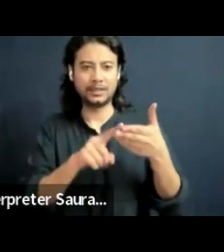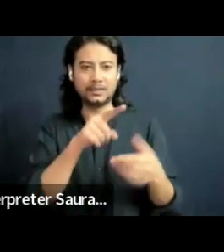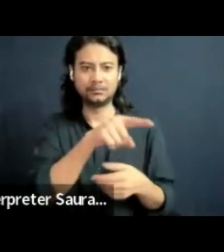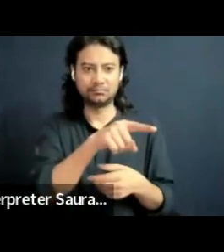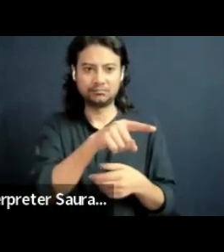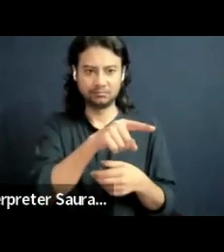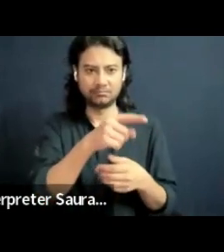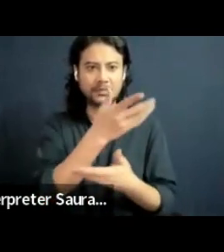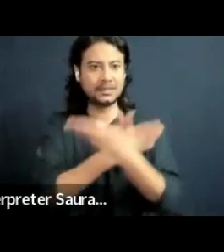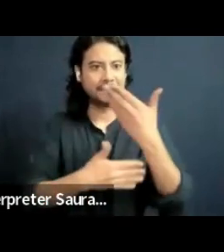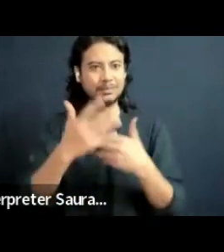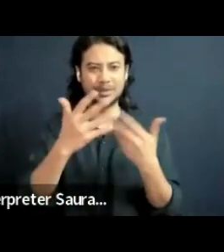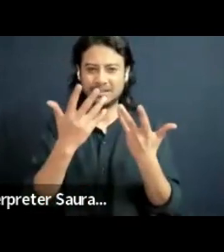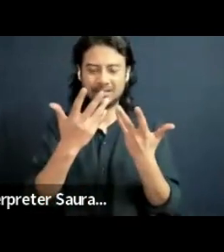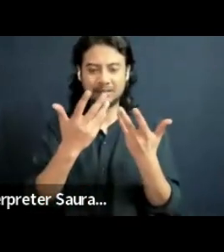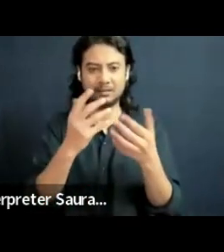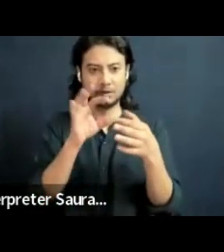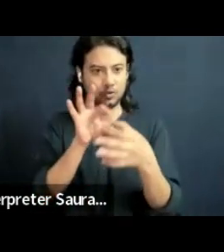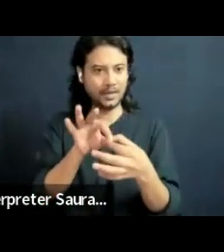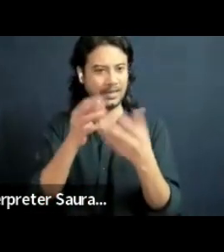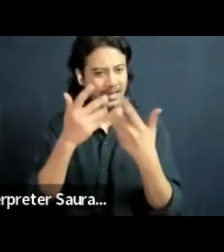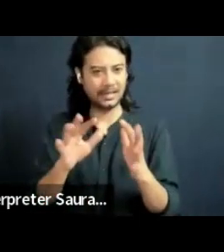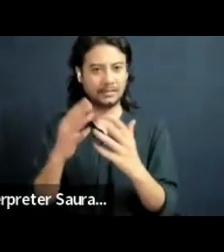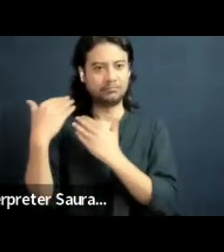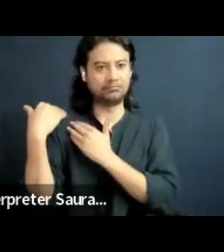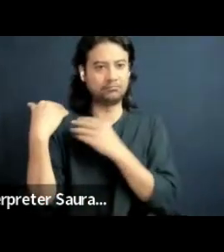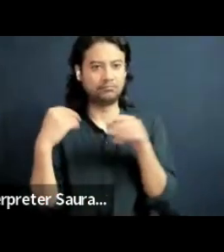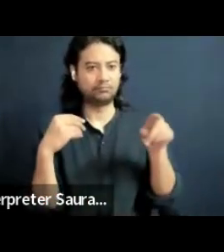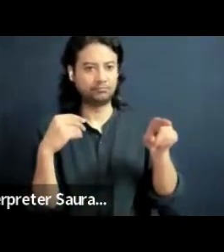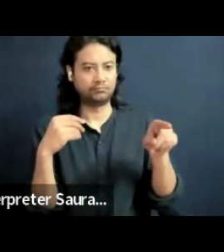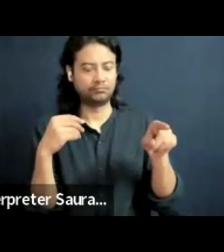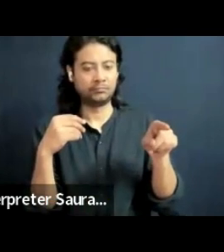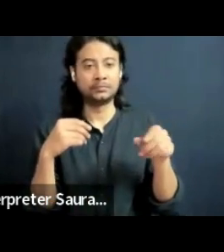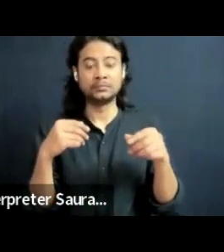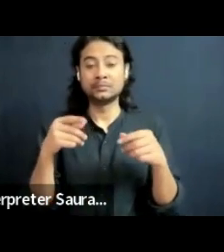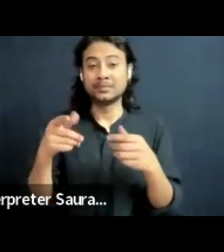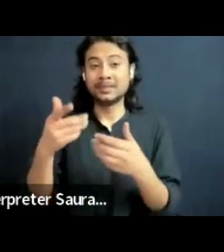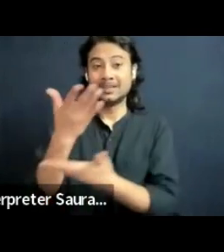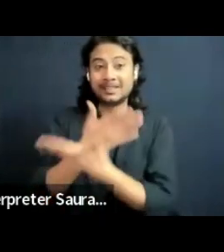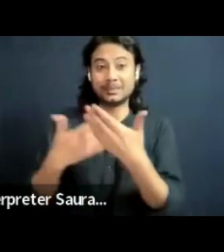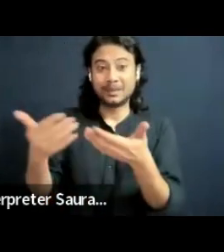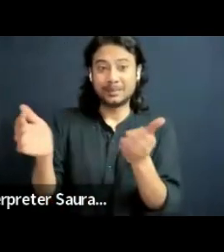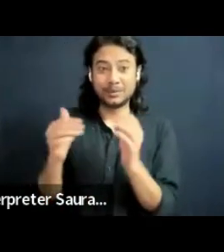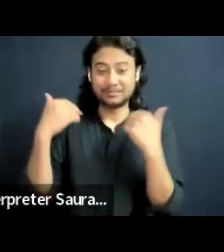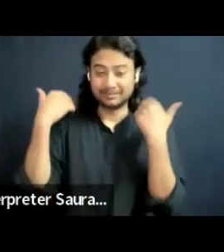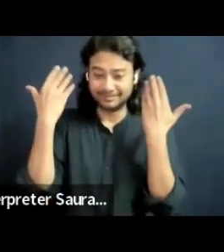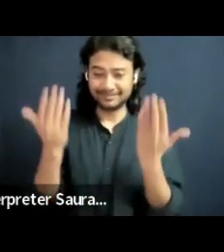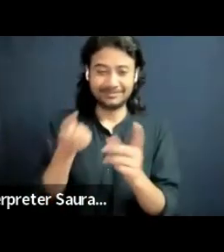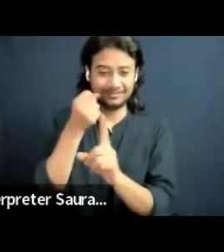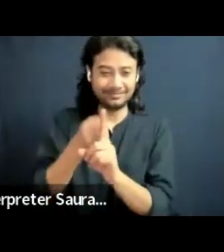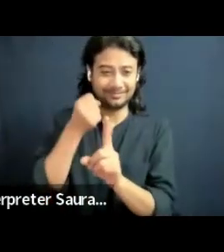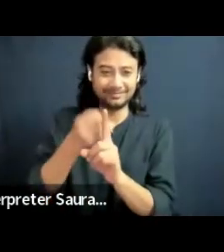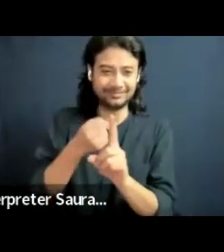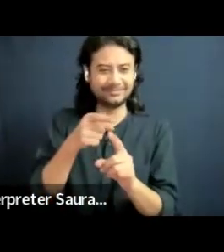disability. The disability sector has long advocated that it should have been the Women and Child